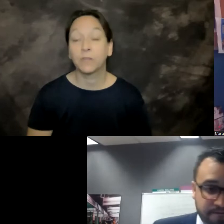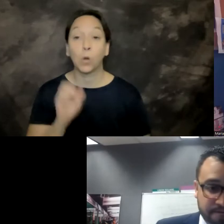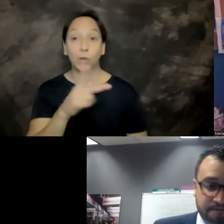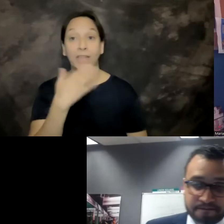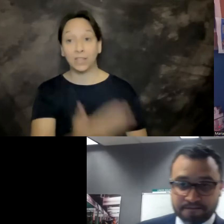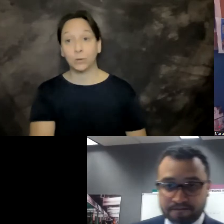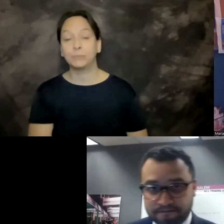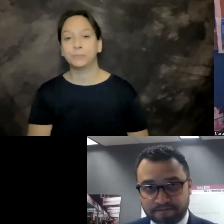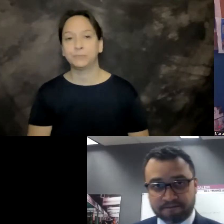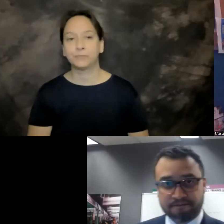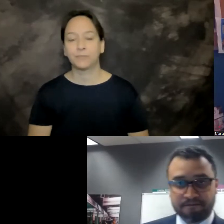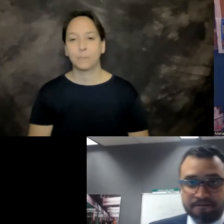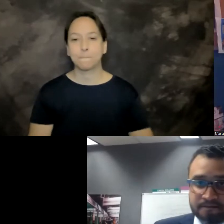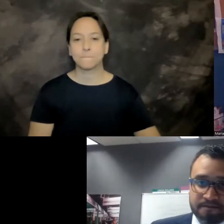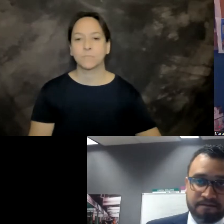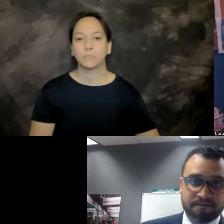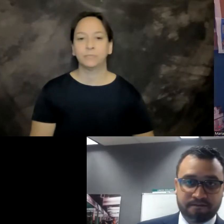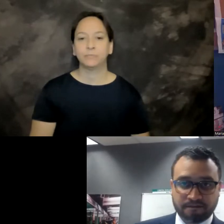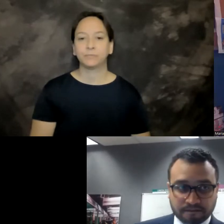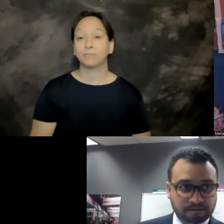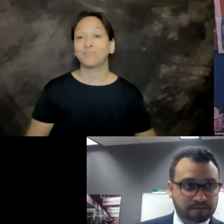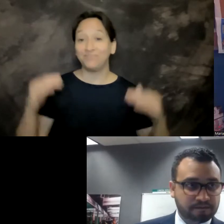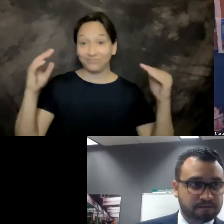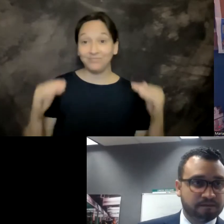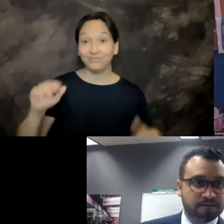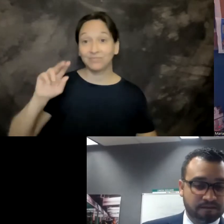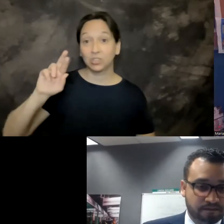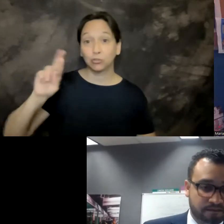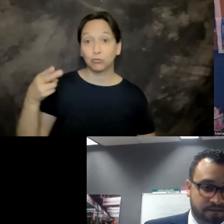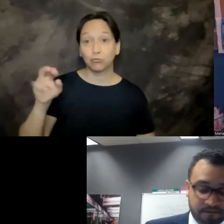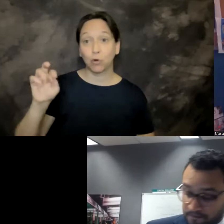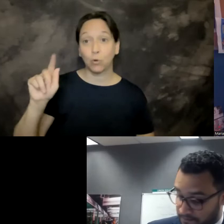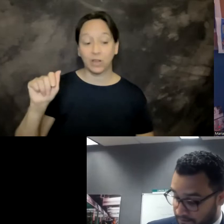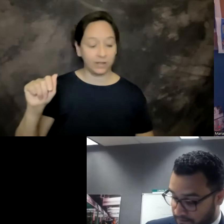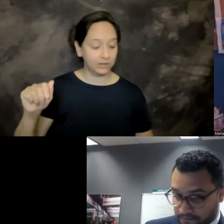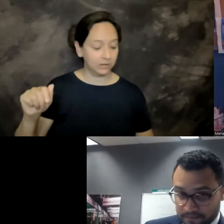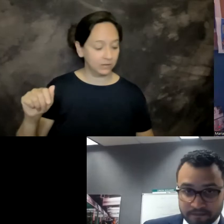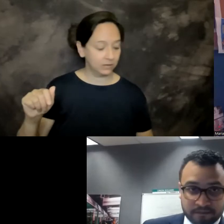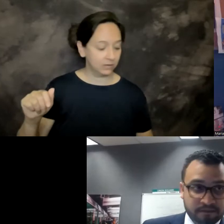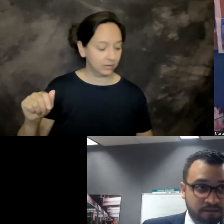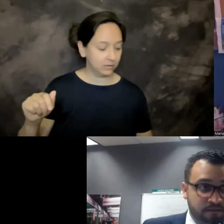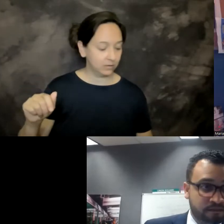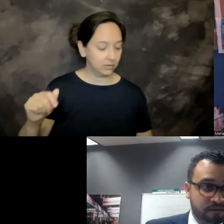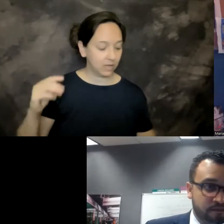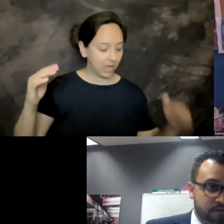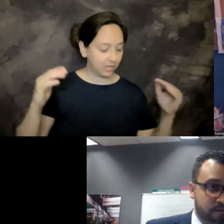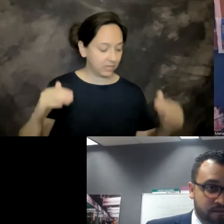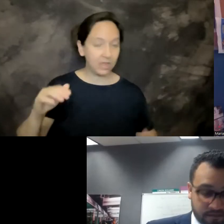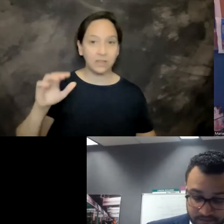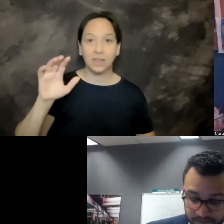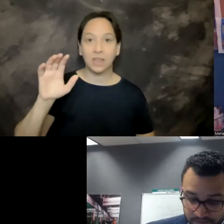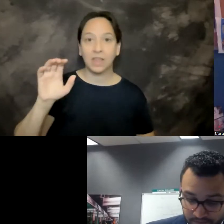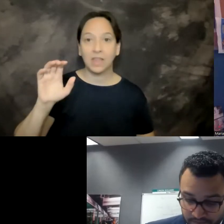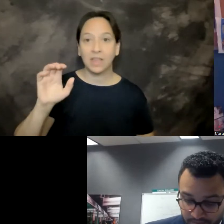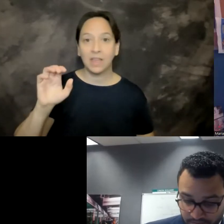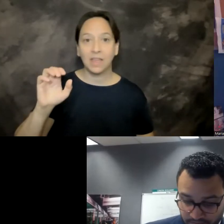Thank you, Angel. Let's do Rhoda Gibson, followed by Euro, Leon, and then Marie